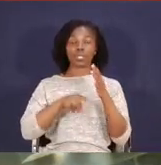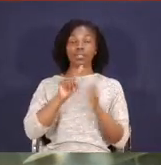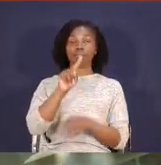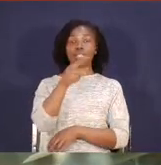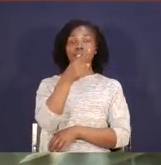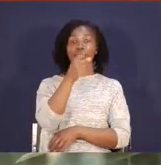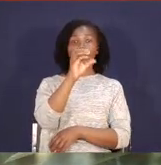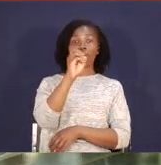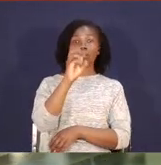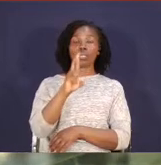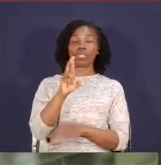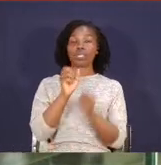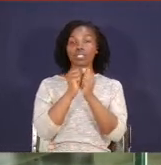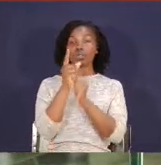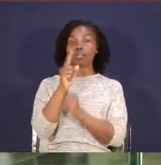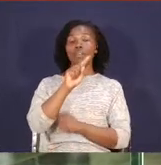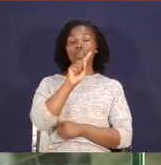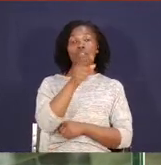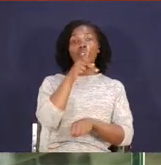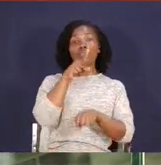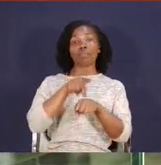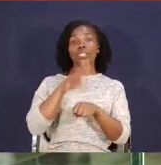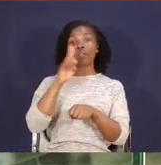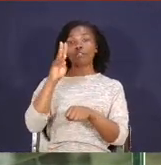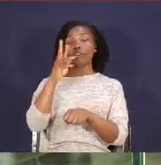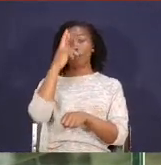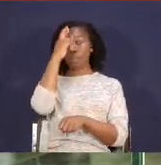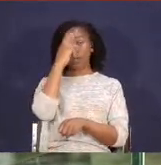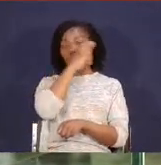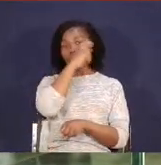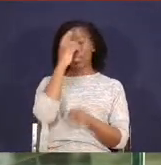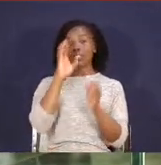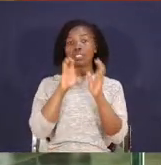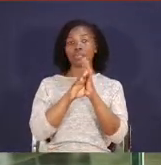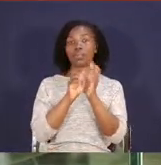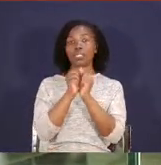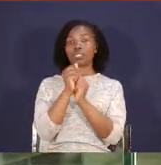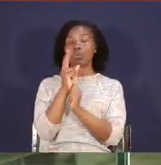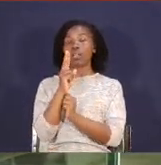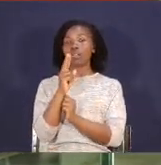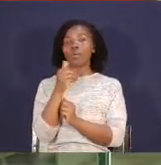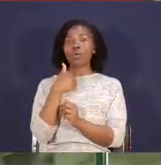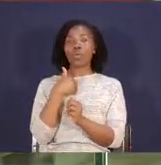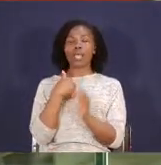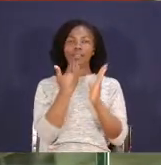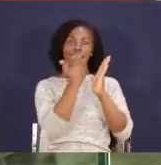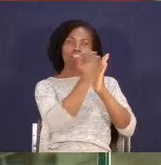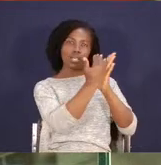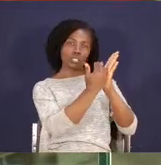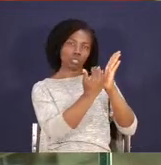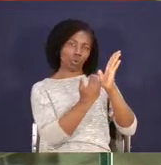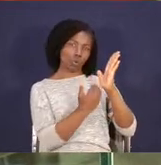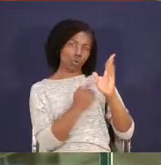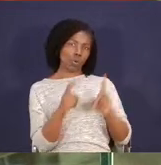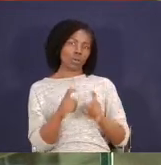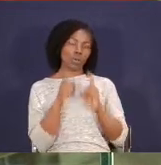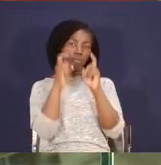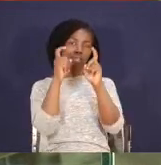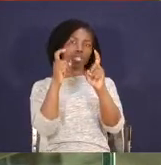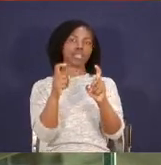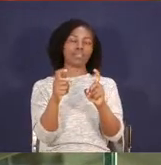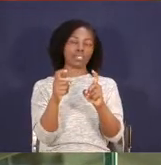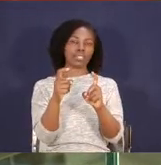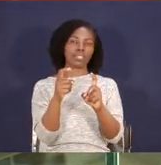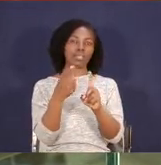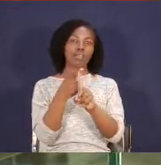12, 1 Peter 4, Romans chapter 12, there's an outline of gifts